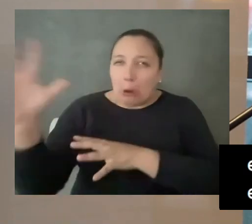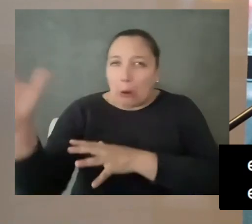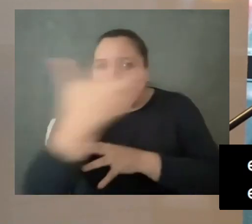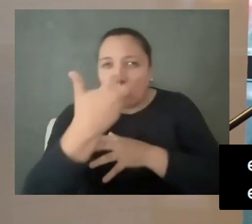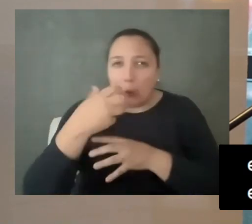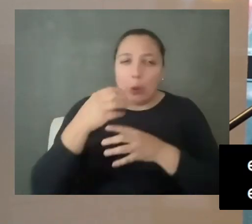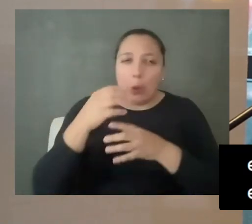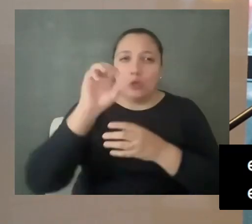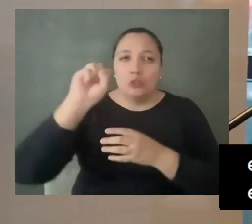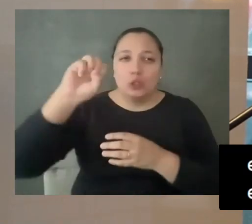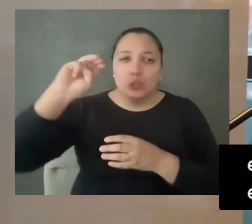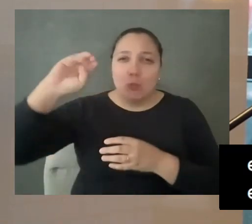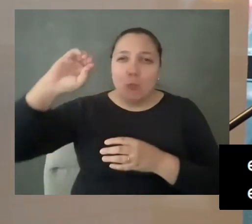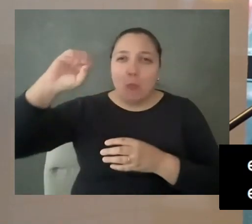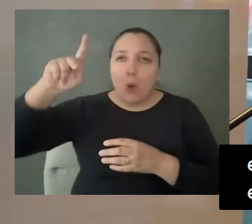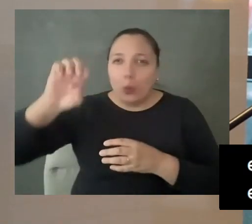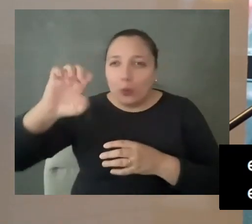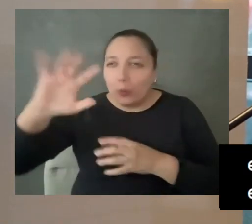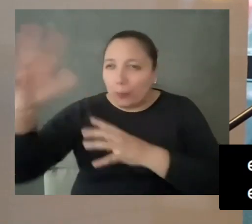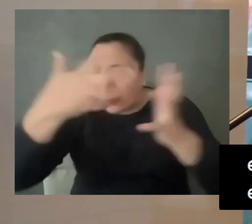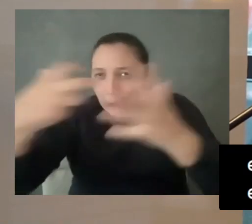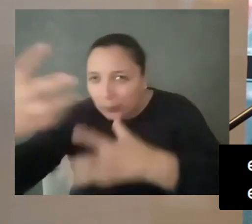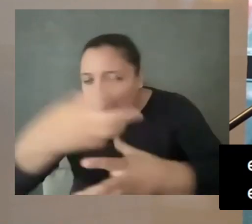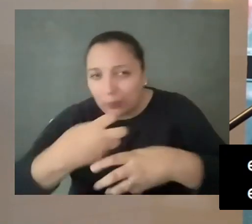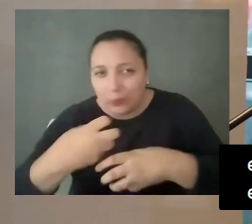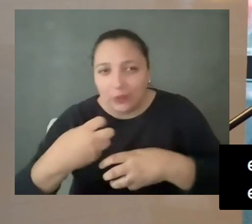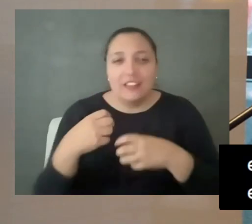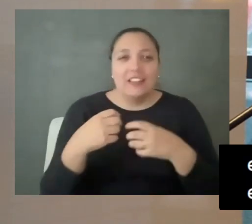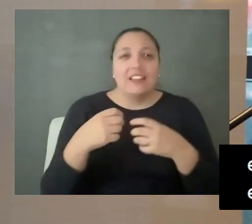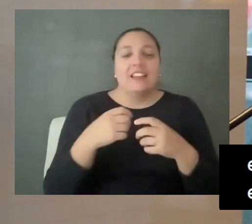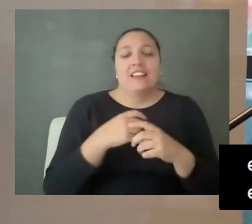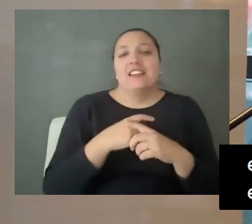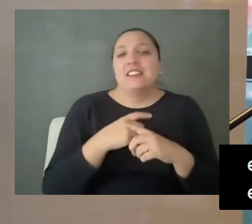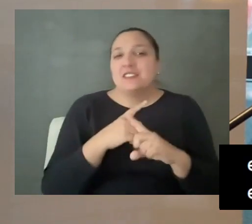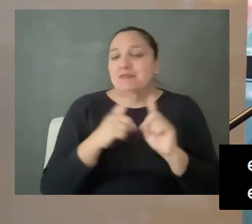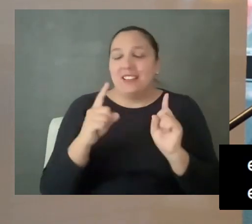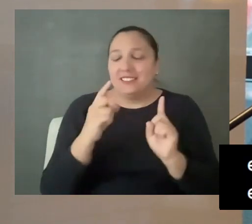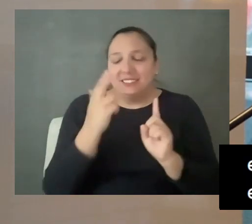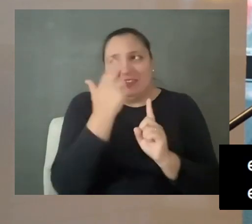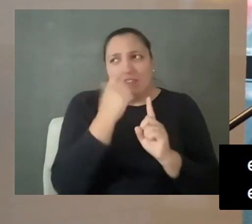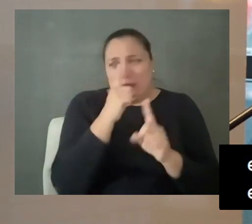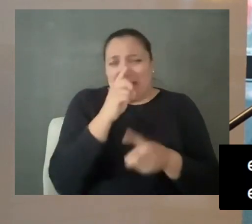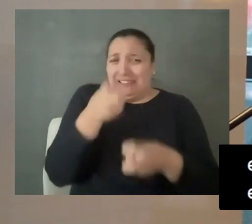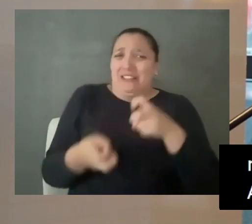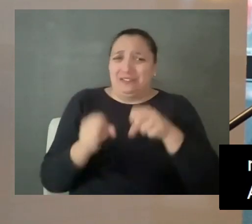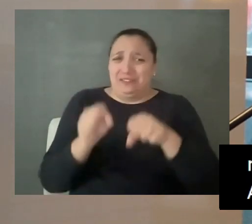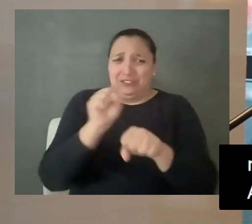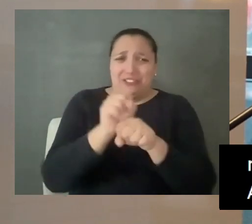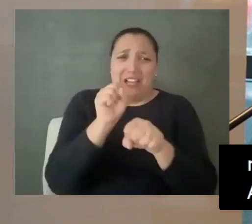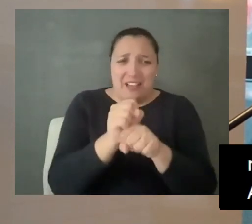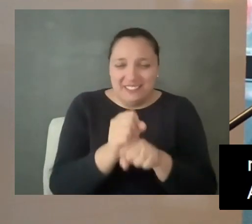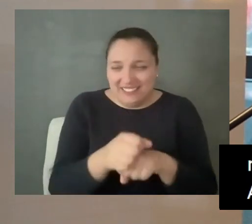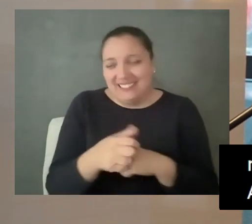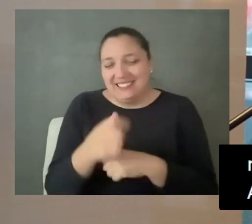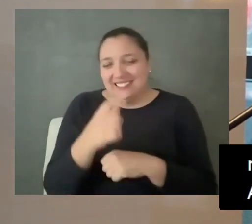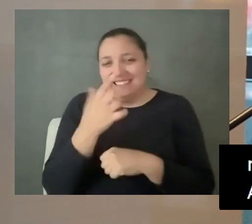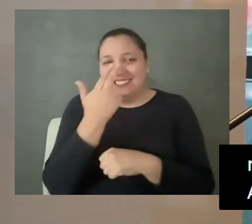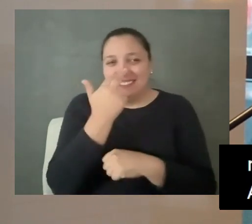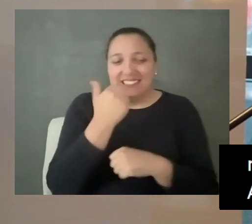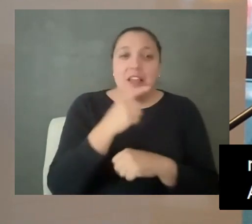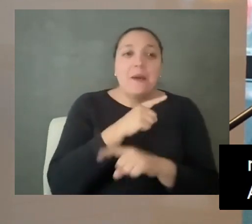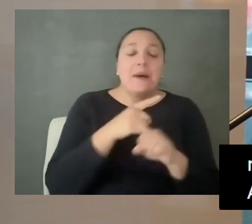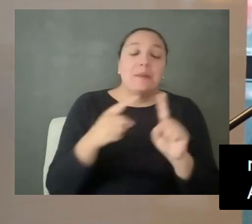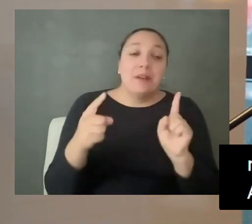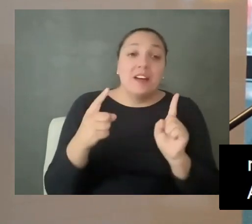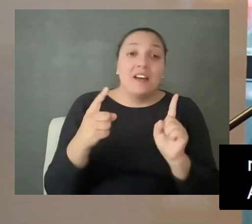idea of Democratic discipline is an oxymoron. So it's a difficult job. But I'm happy to be here at the Harlem School of the Arts as a kid